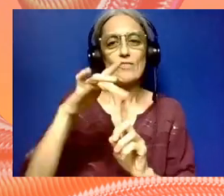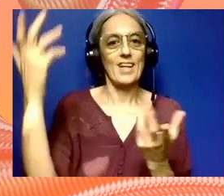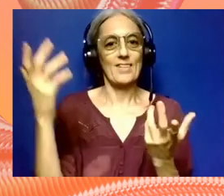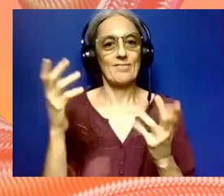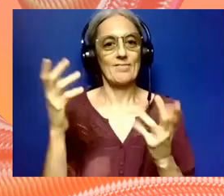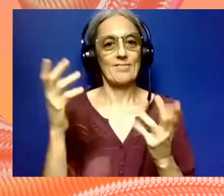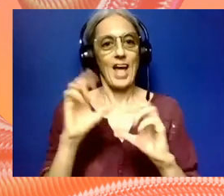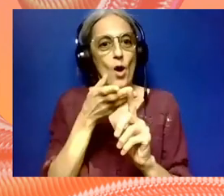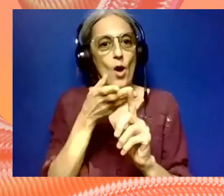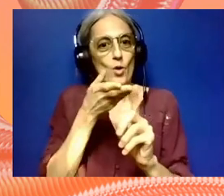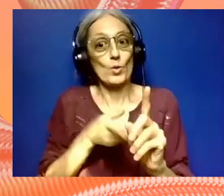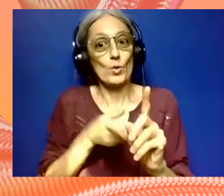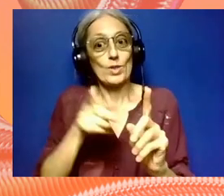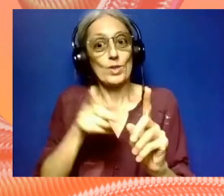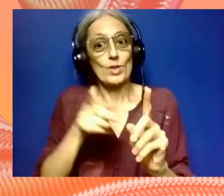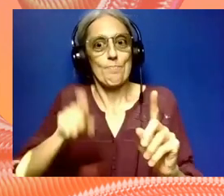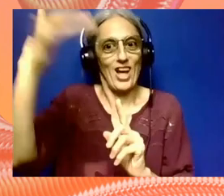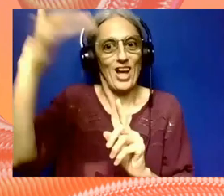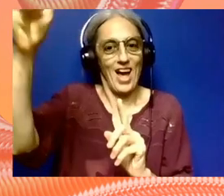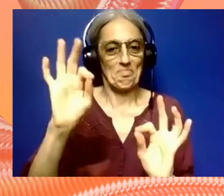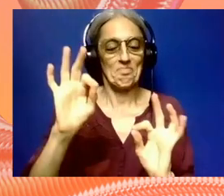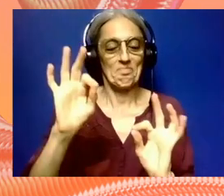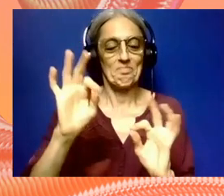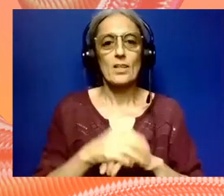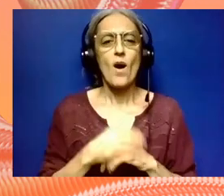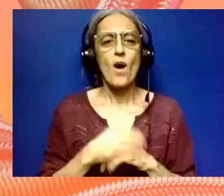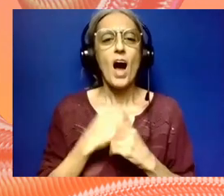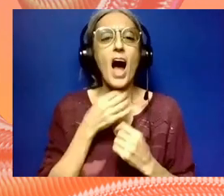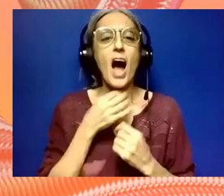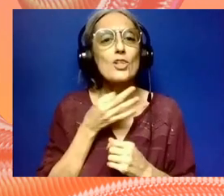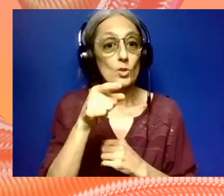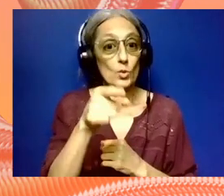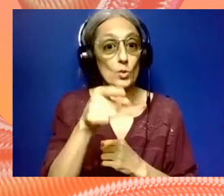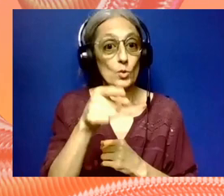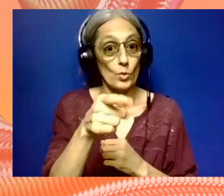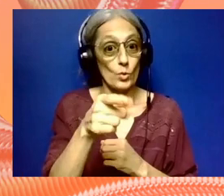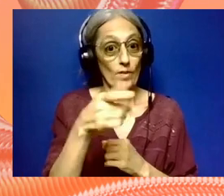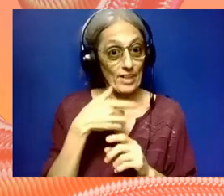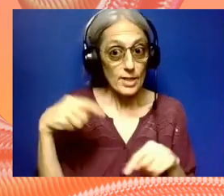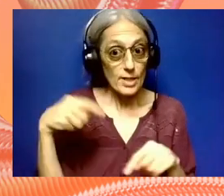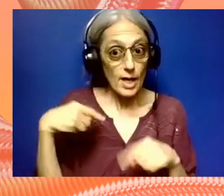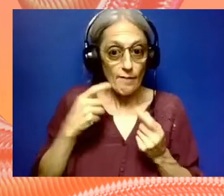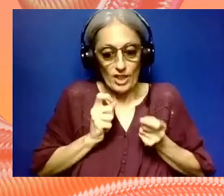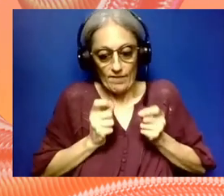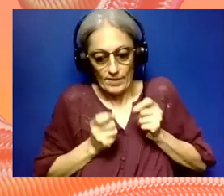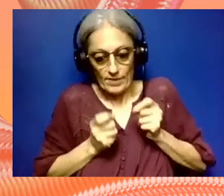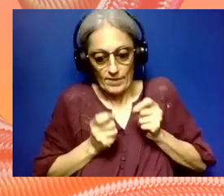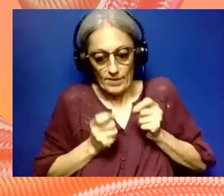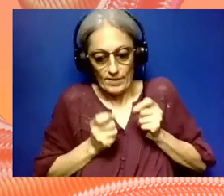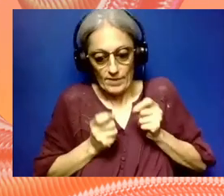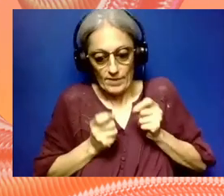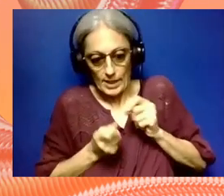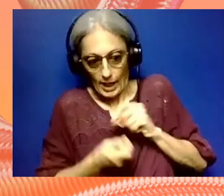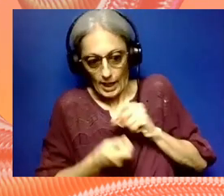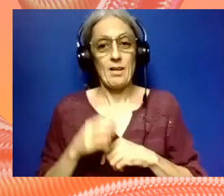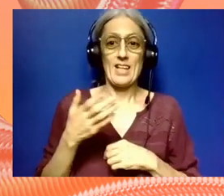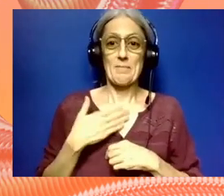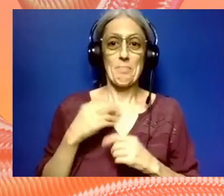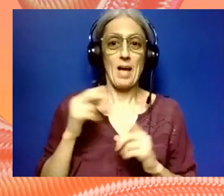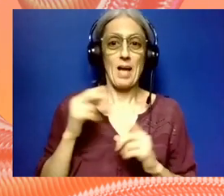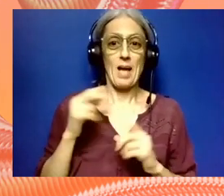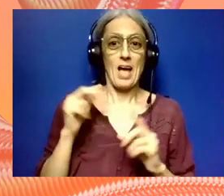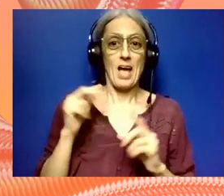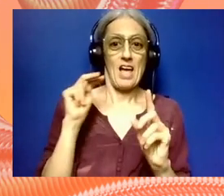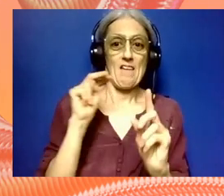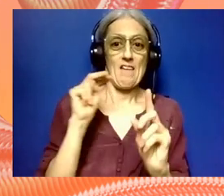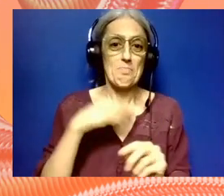do you feel yourself shifting? Is that like my perception, or is that actually intentional and strategic, or, you know, is that part of your process?